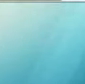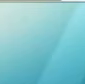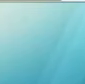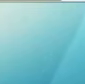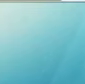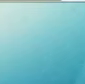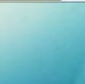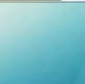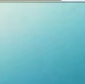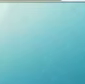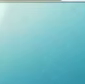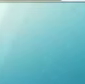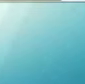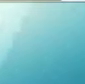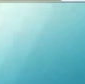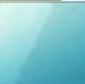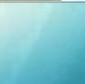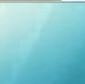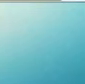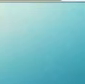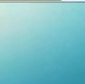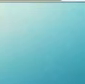Argentina.